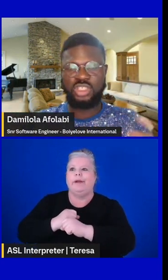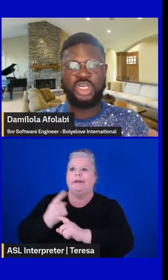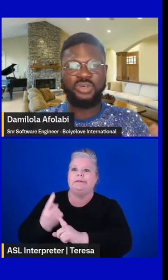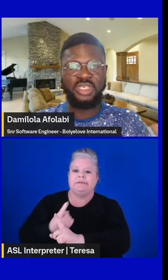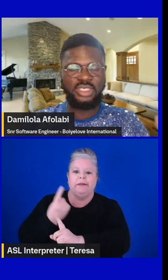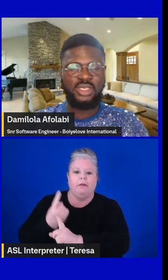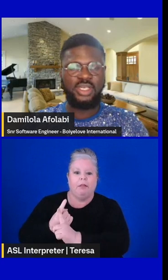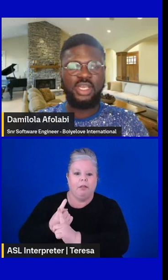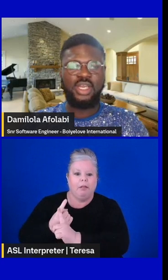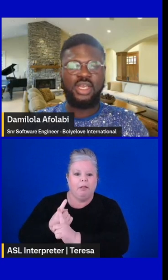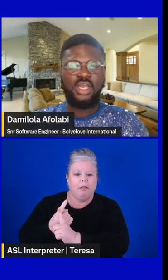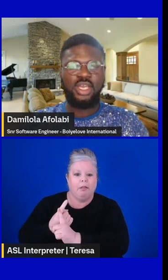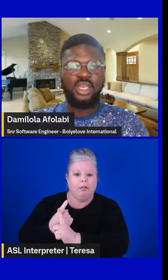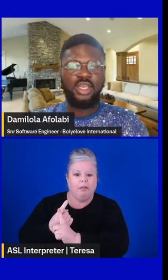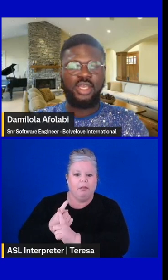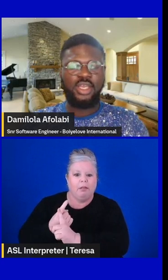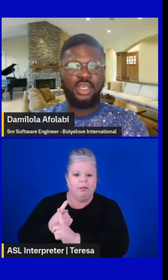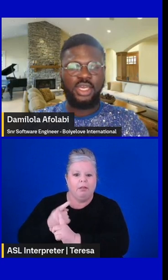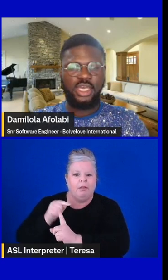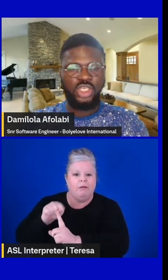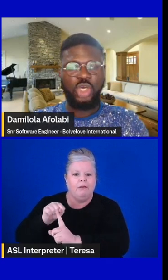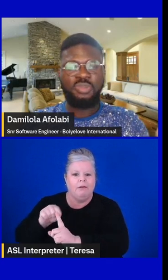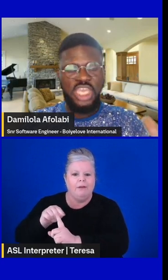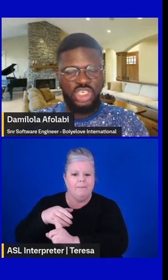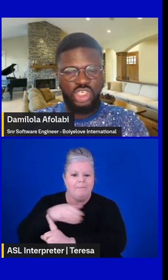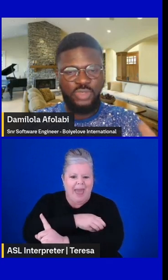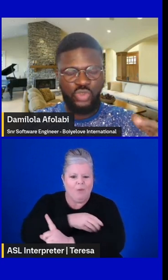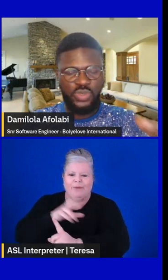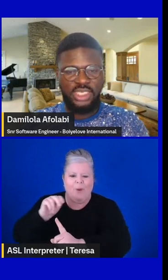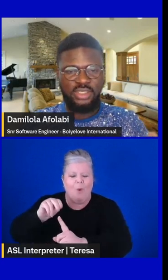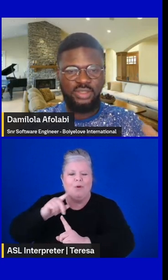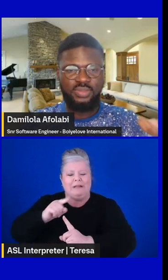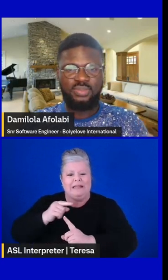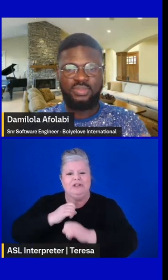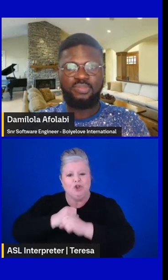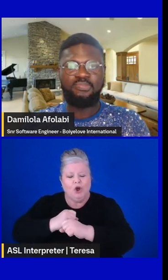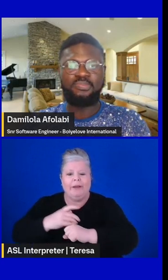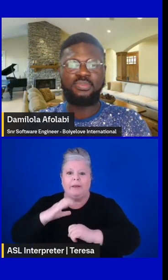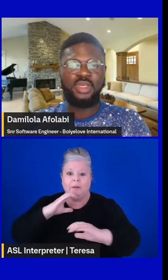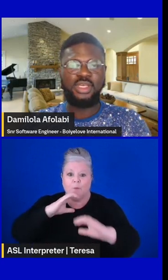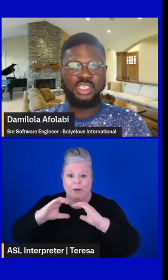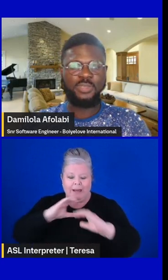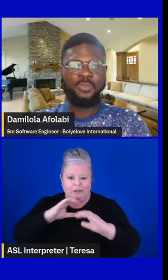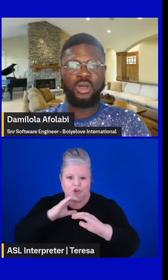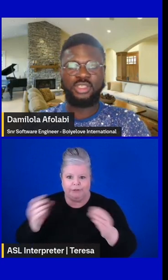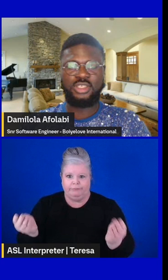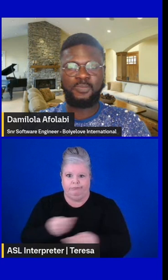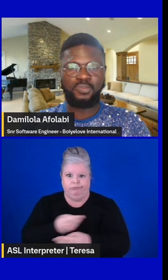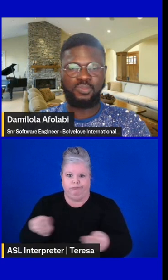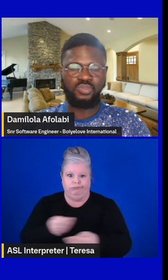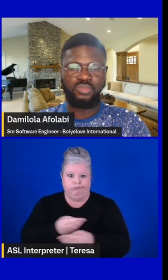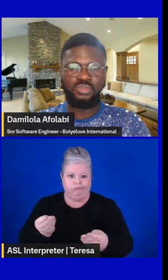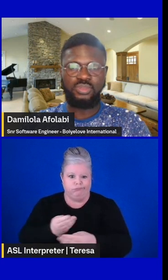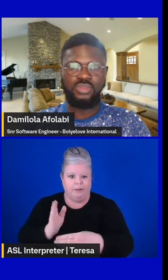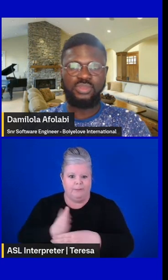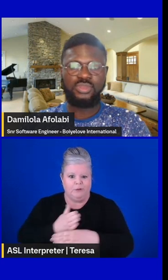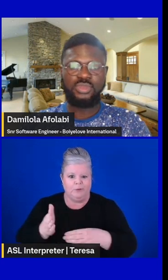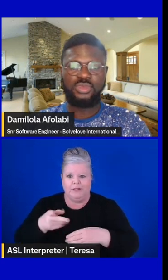it's also securing the communication between these pods.